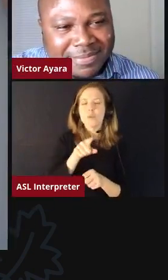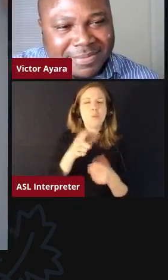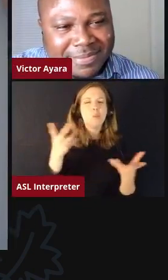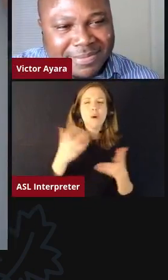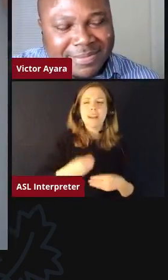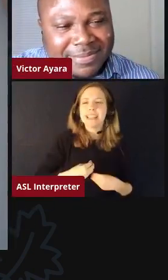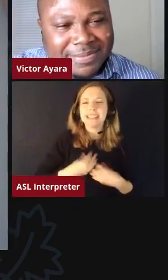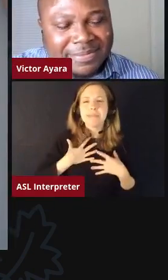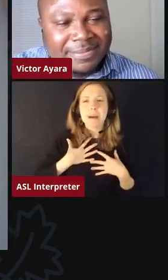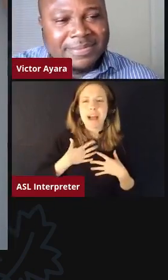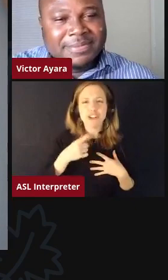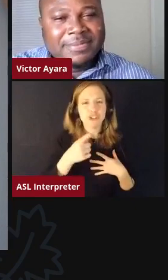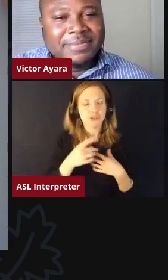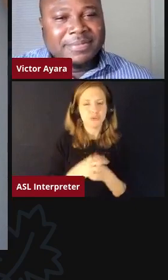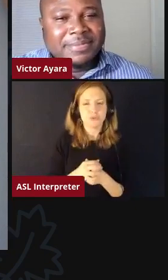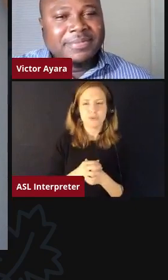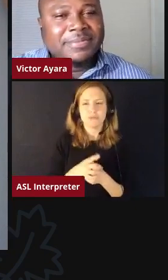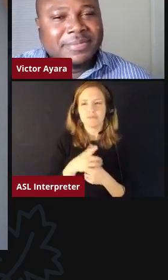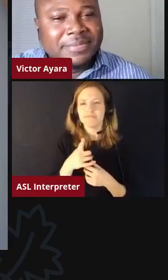Yeah, I mean,